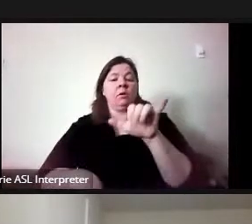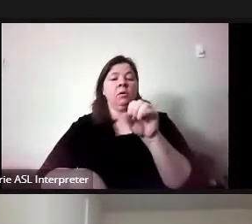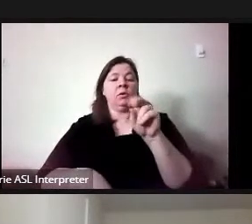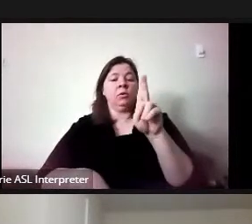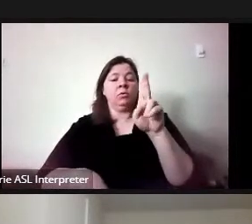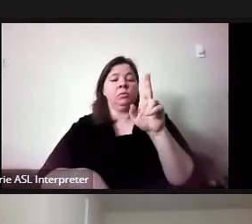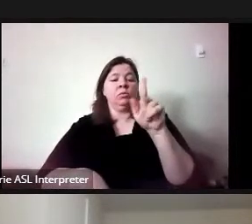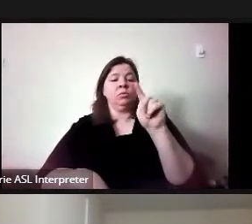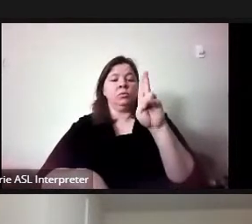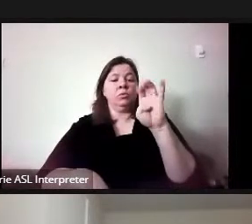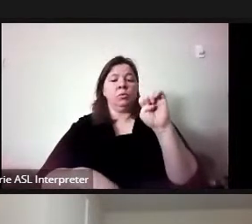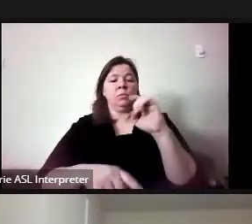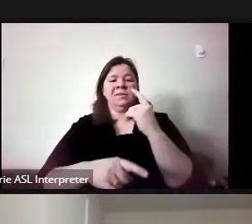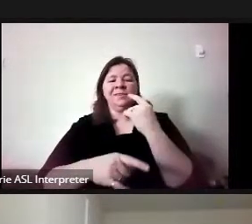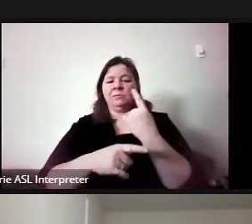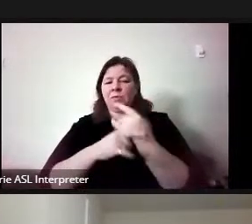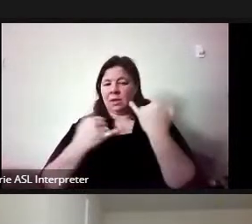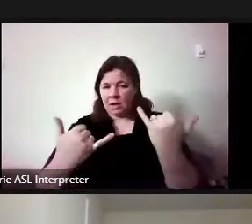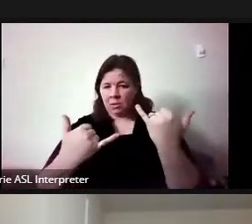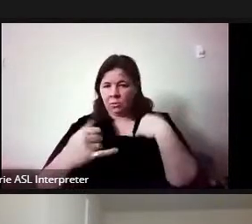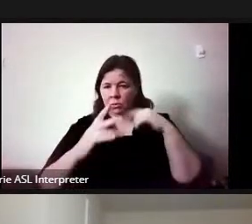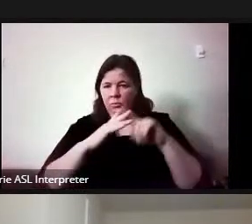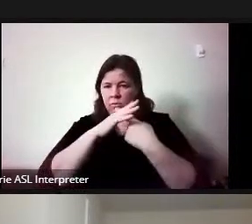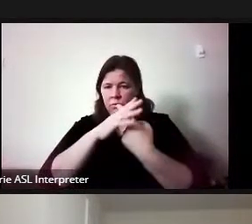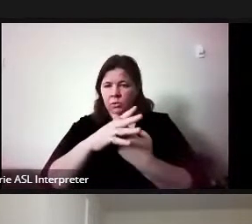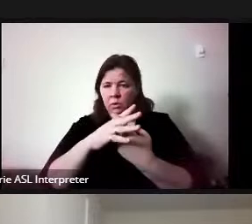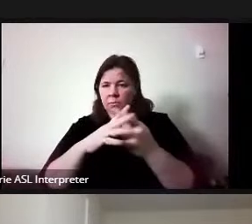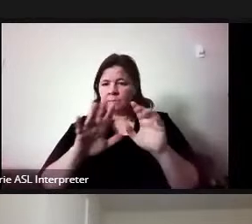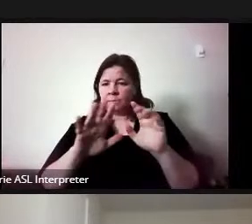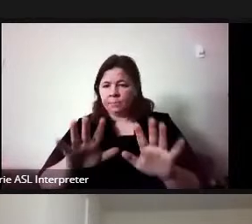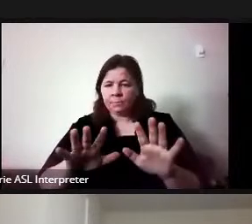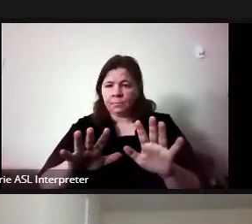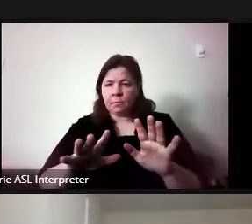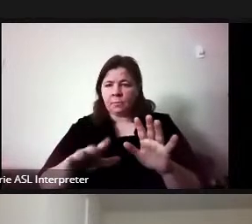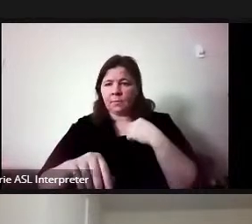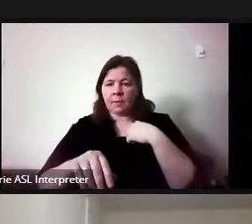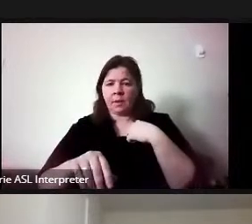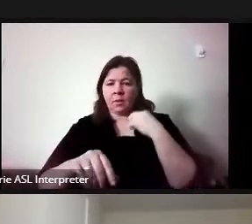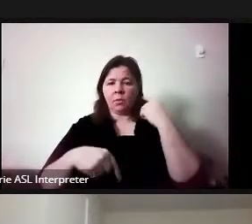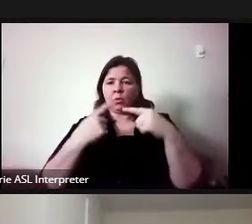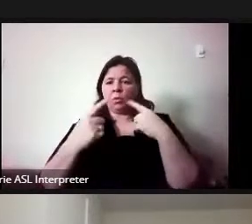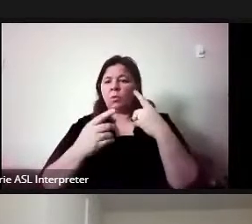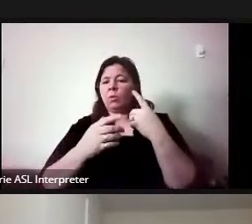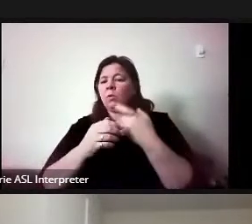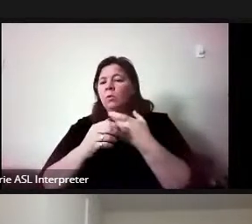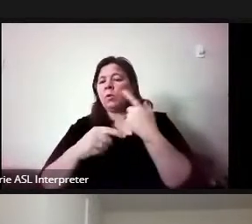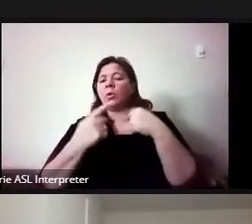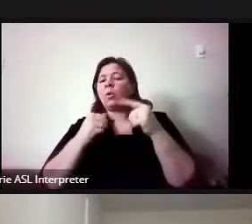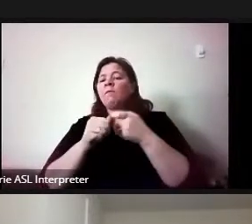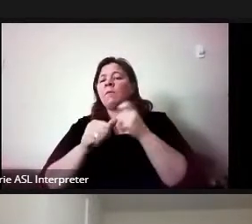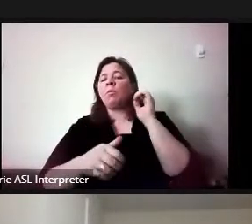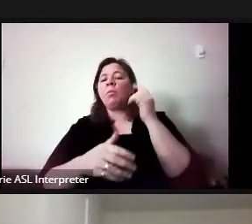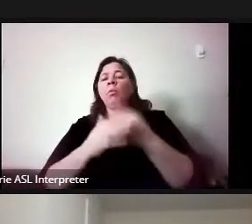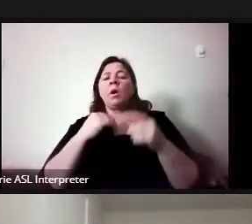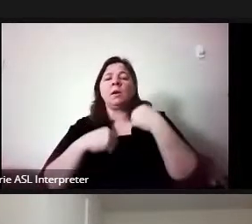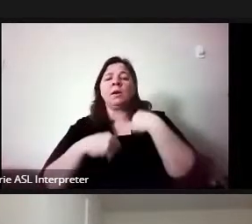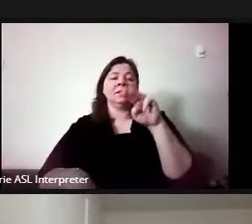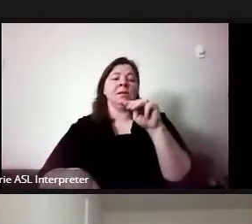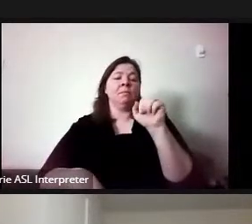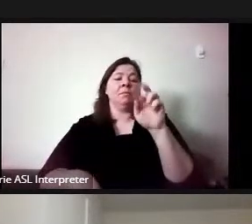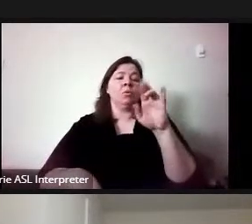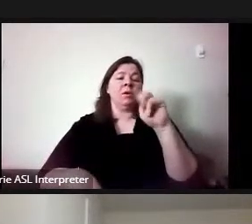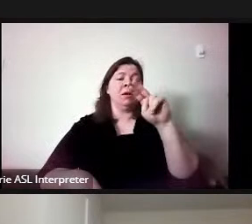start. Okay, right, let me see. I'm just going to go from what I'm seeing on my screen. This is Marina Favit from